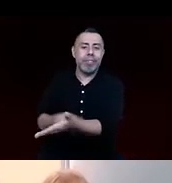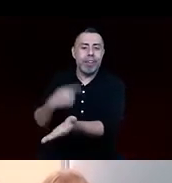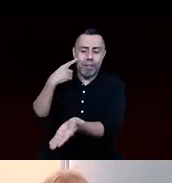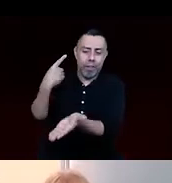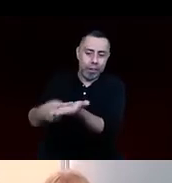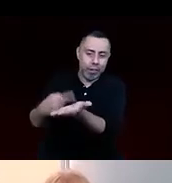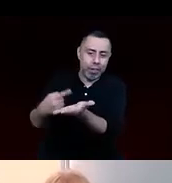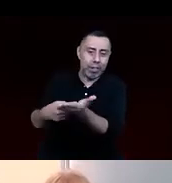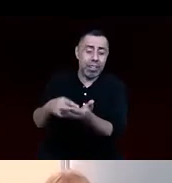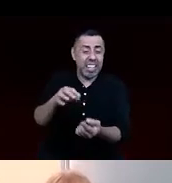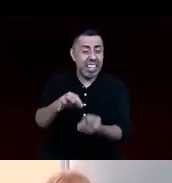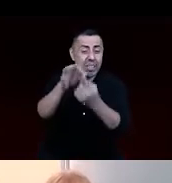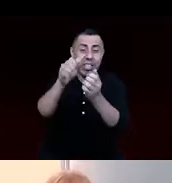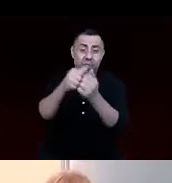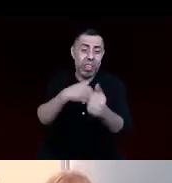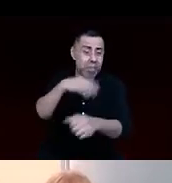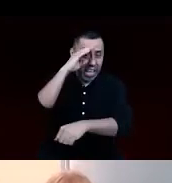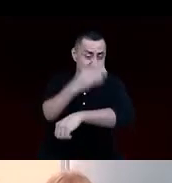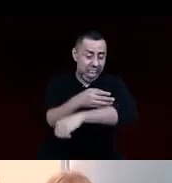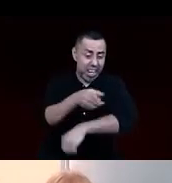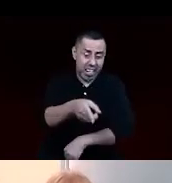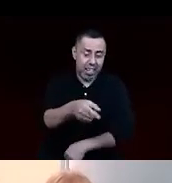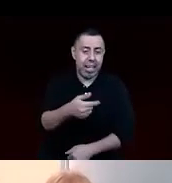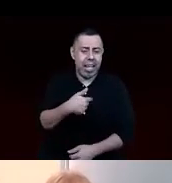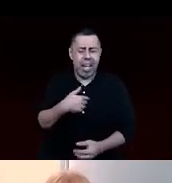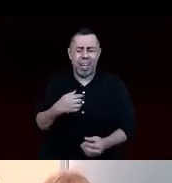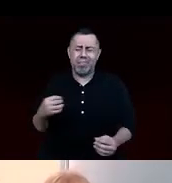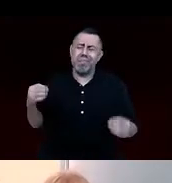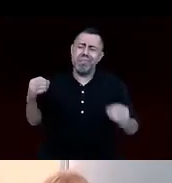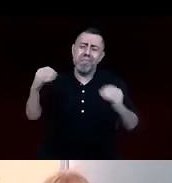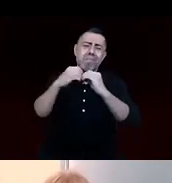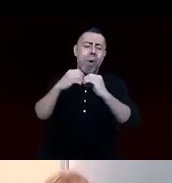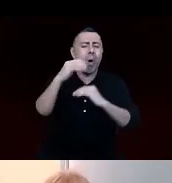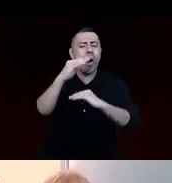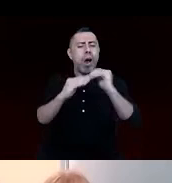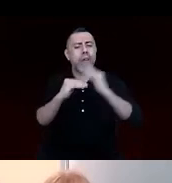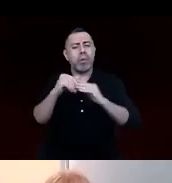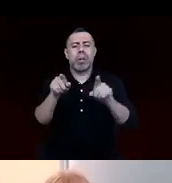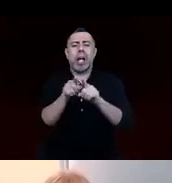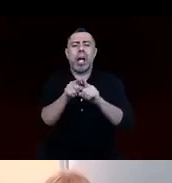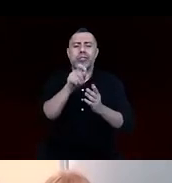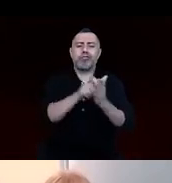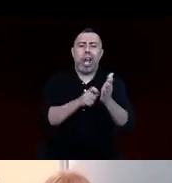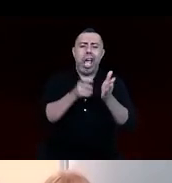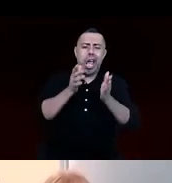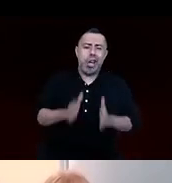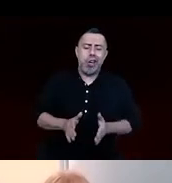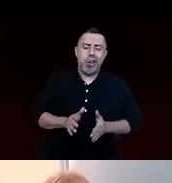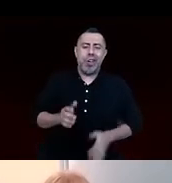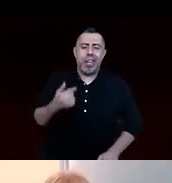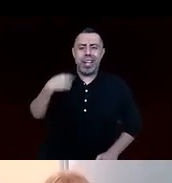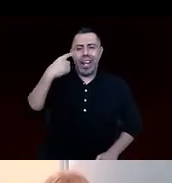son, I feel more comfortable in that world. And I think I owed it to